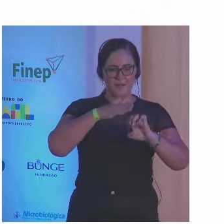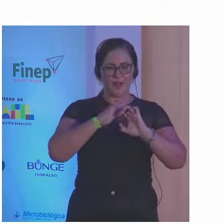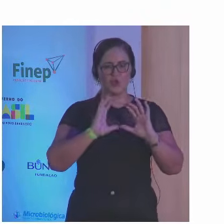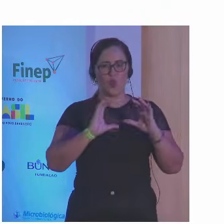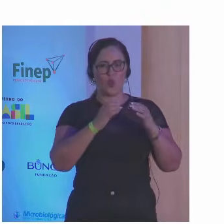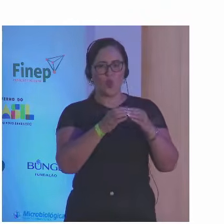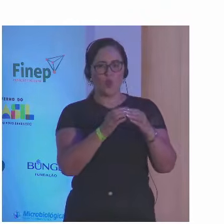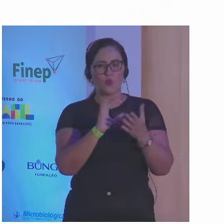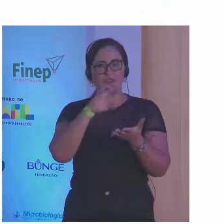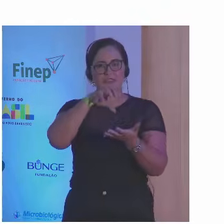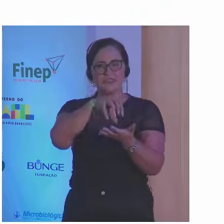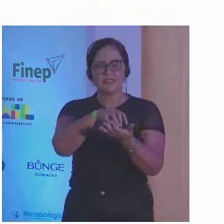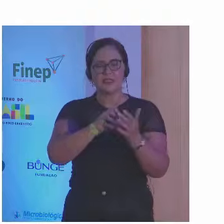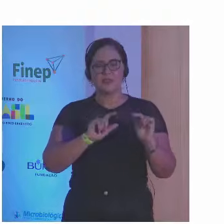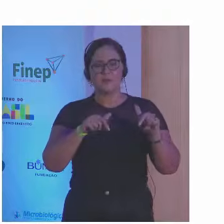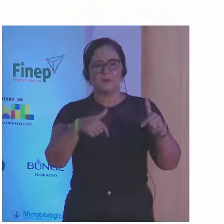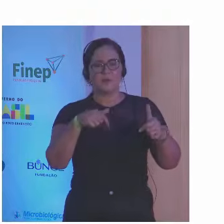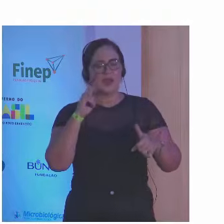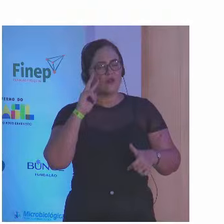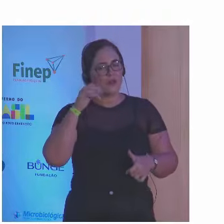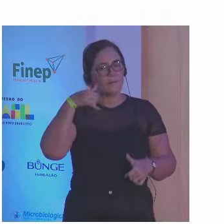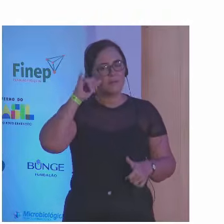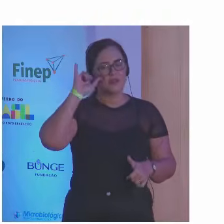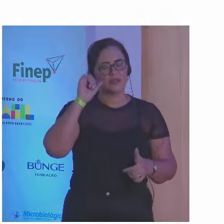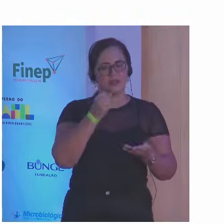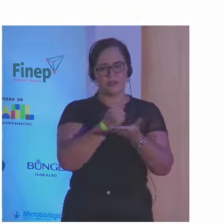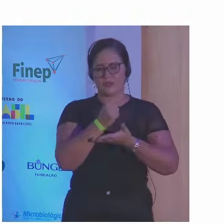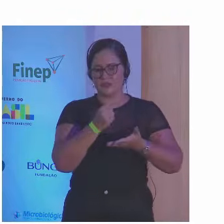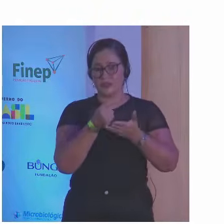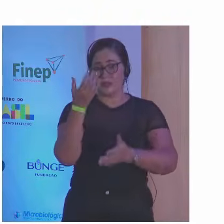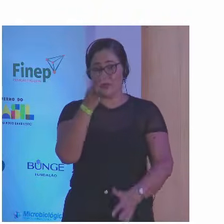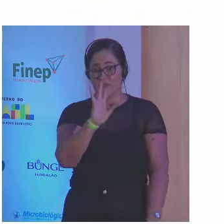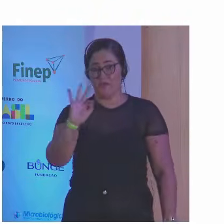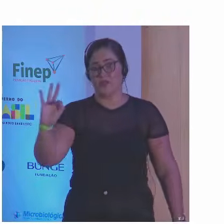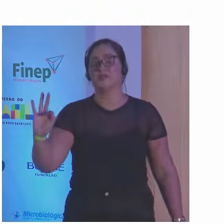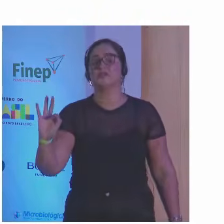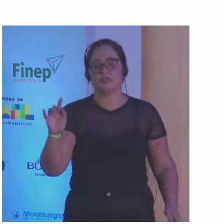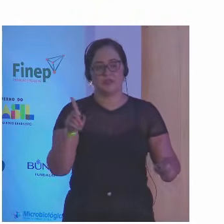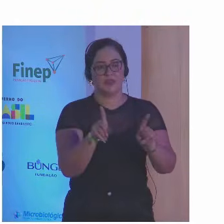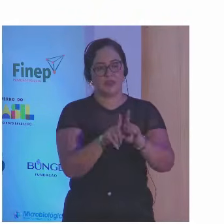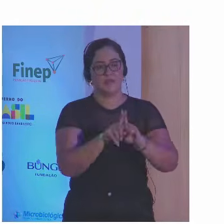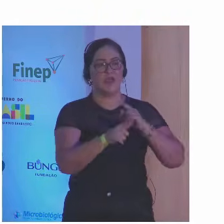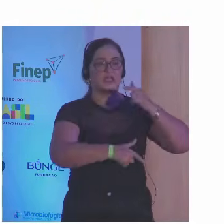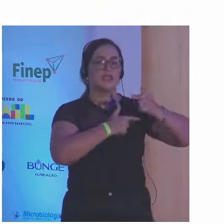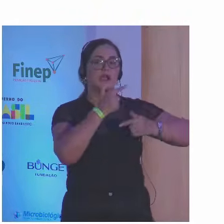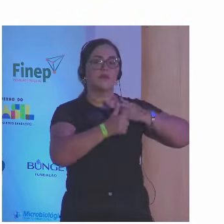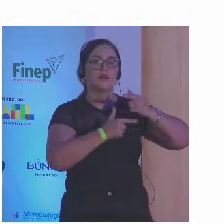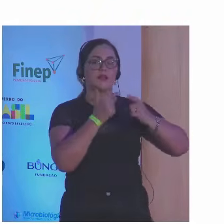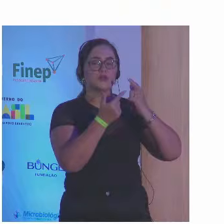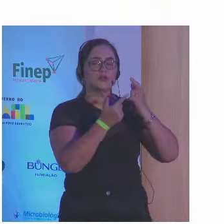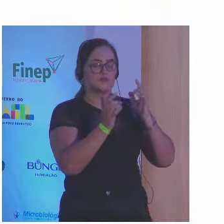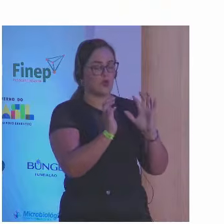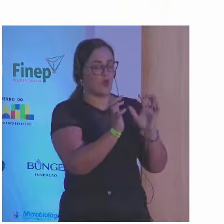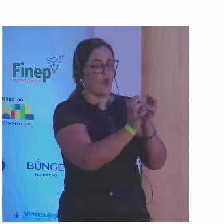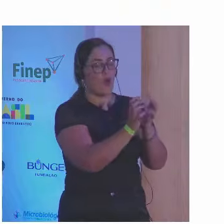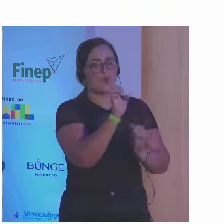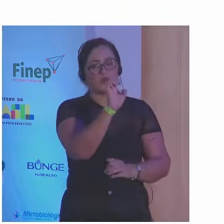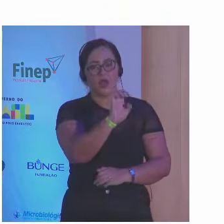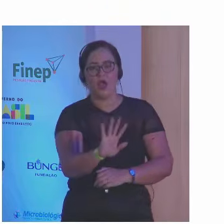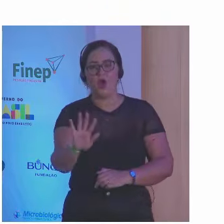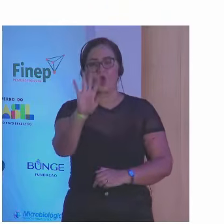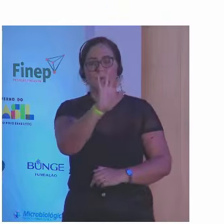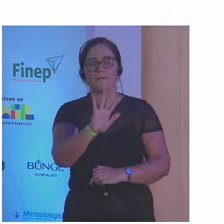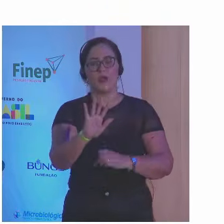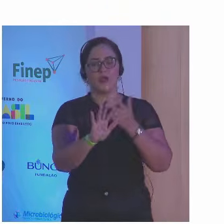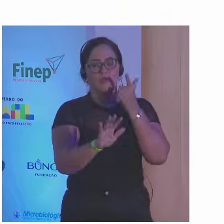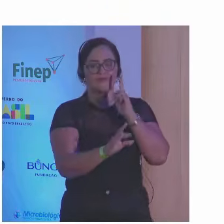We are based in Toulouse in the south of France, and we are working for the European Commission. They have identified Mercator as the European